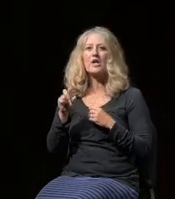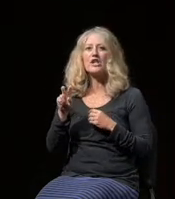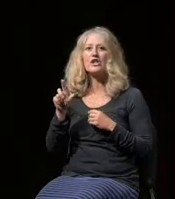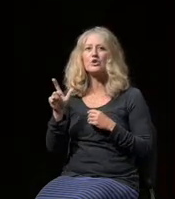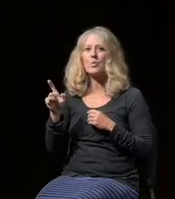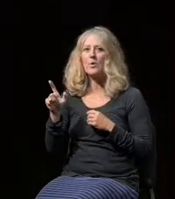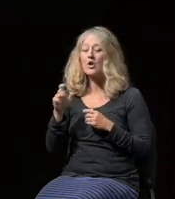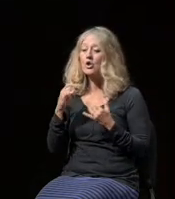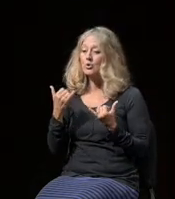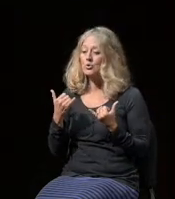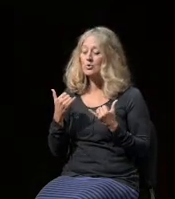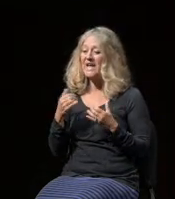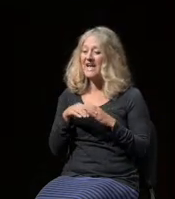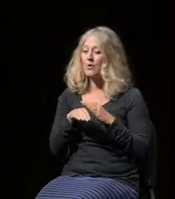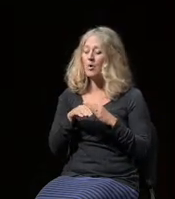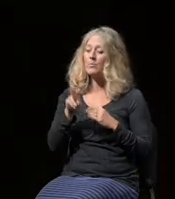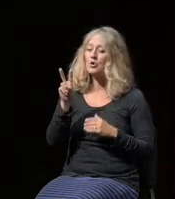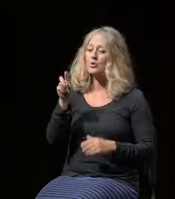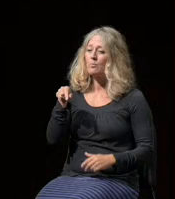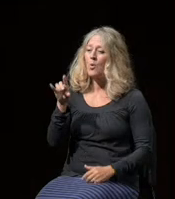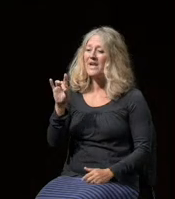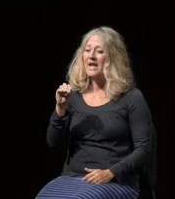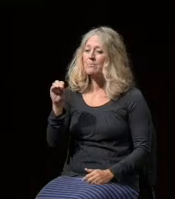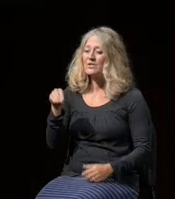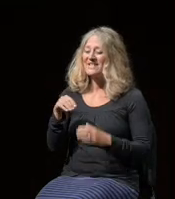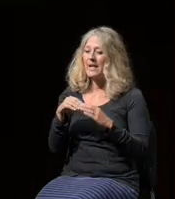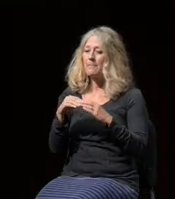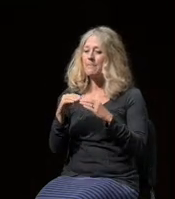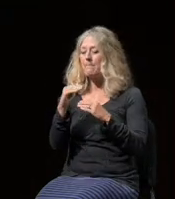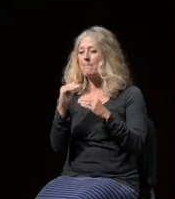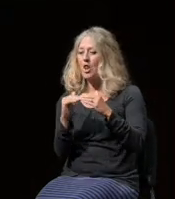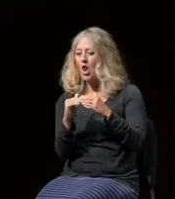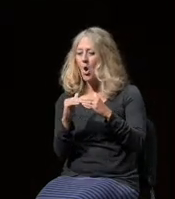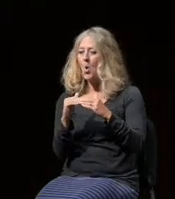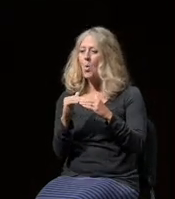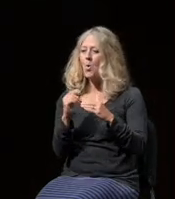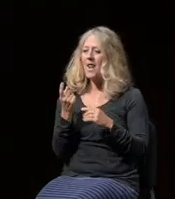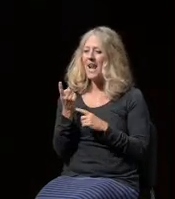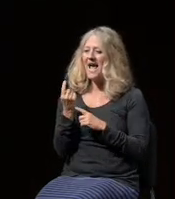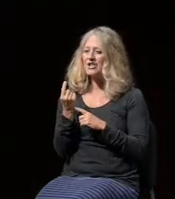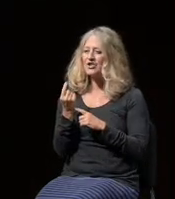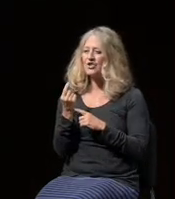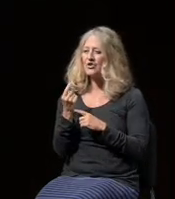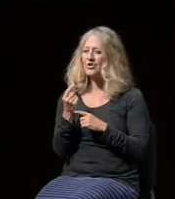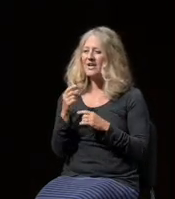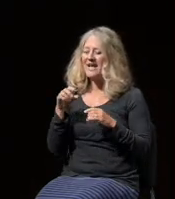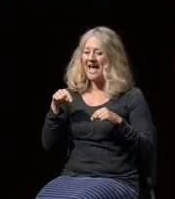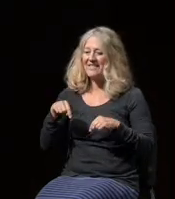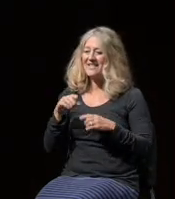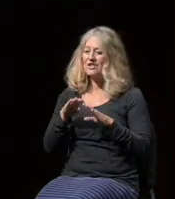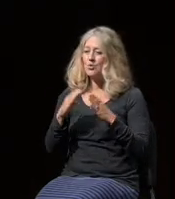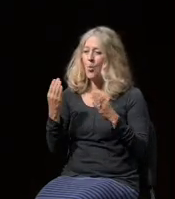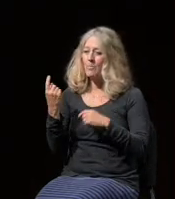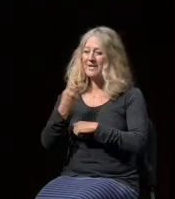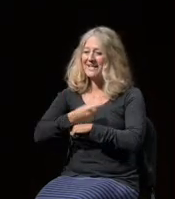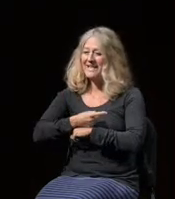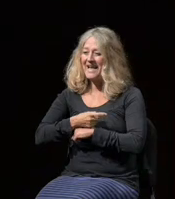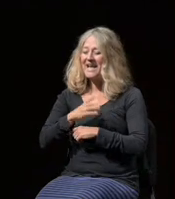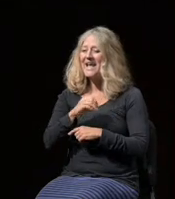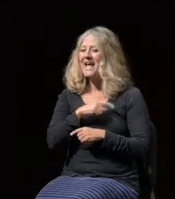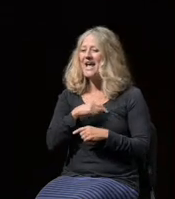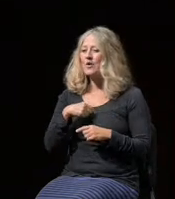our enrollment is 2.8% below where we were last year at this on opening day, and we're